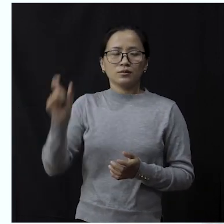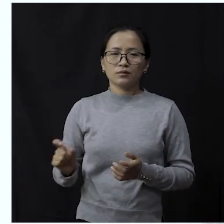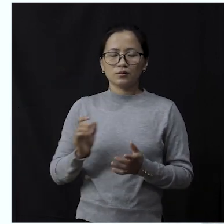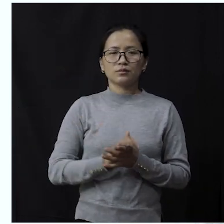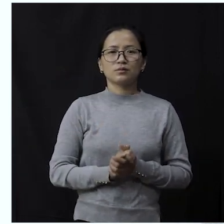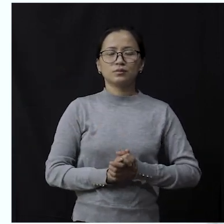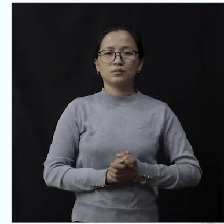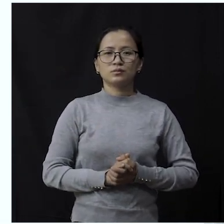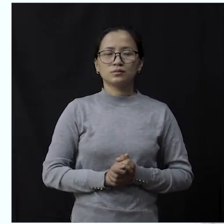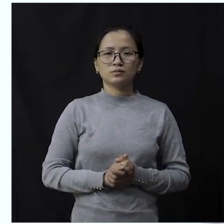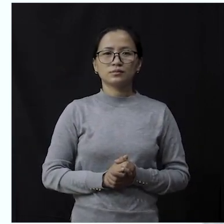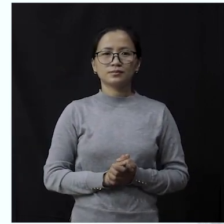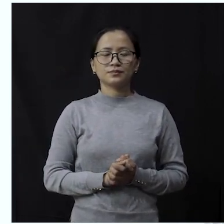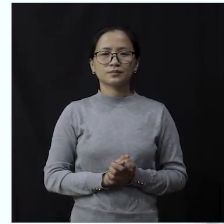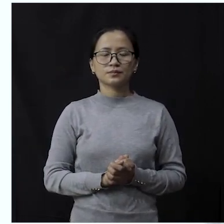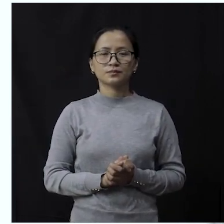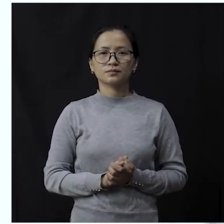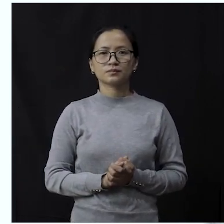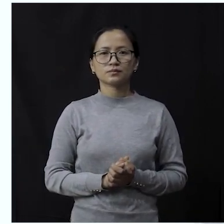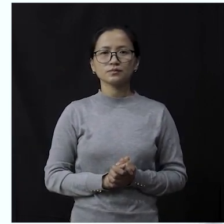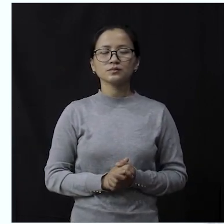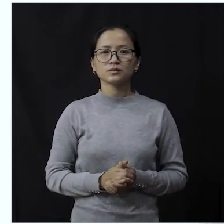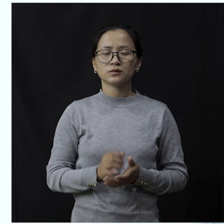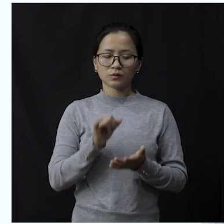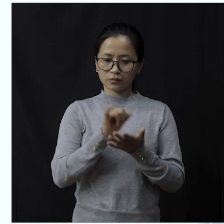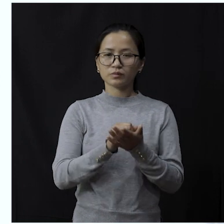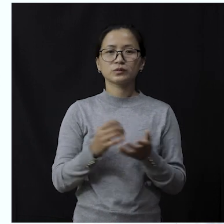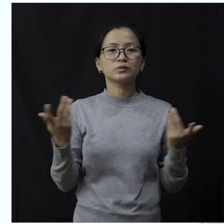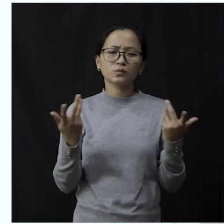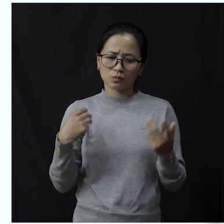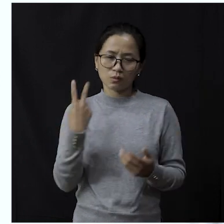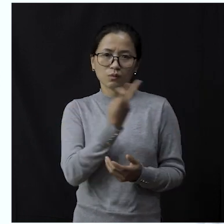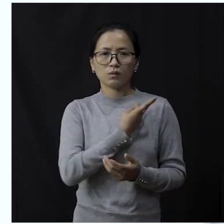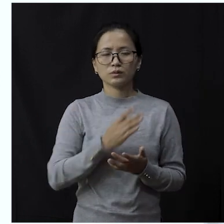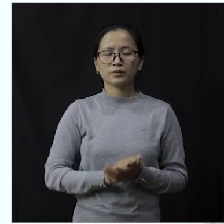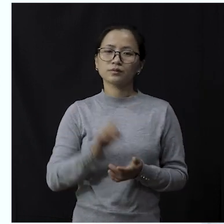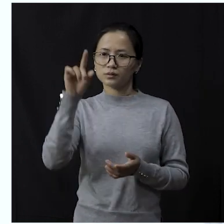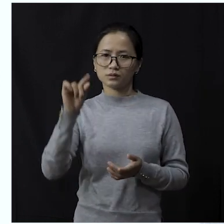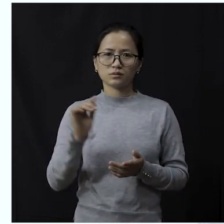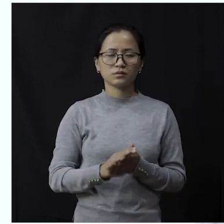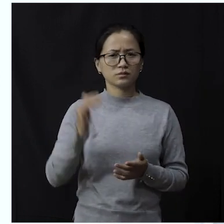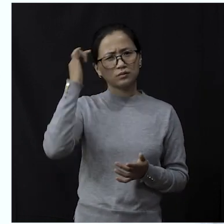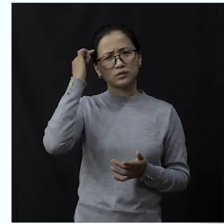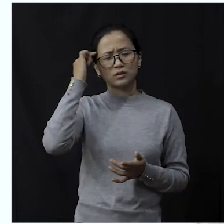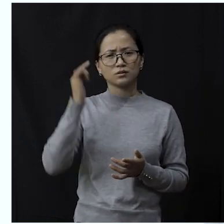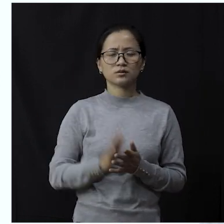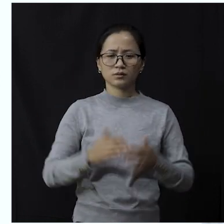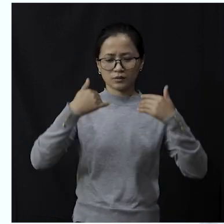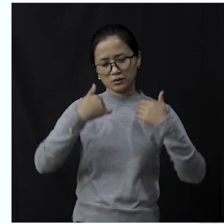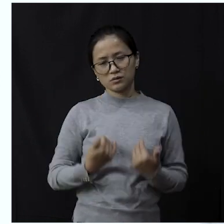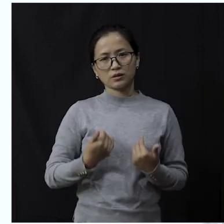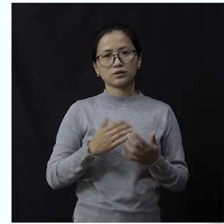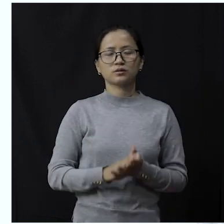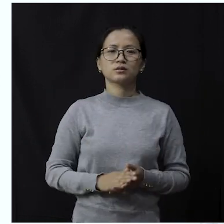tree. So that is what we all can do, isn't it? We can all do. Even if we think that you are tired,